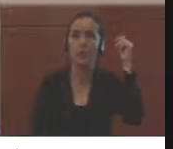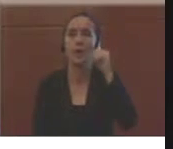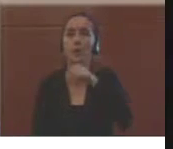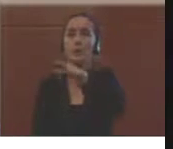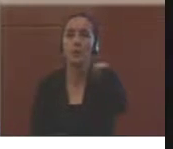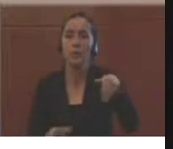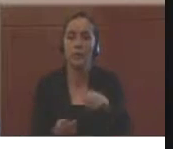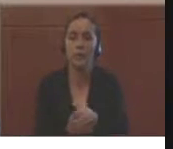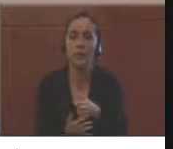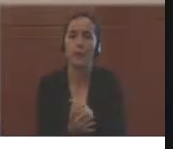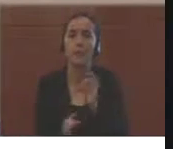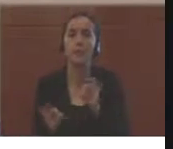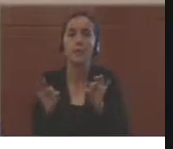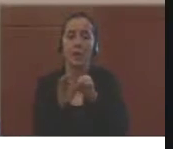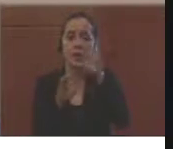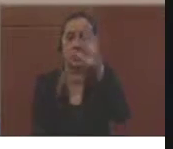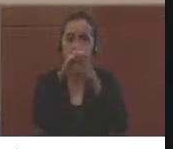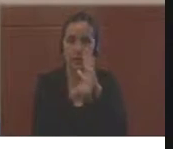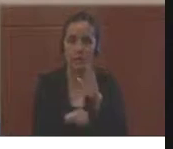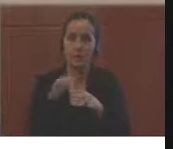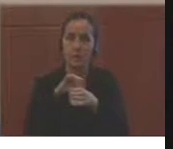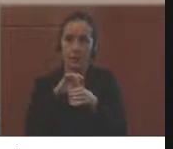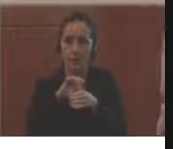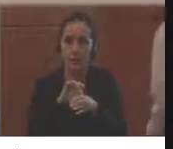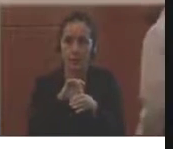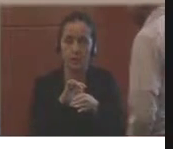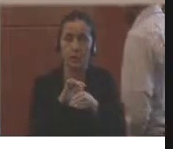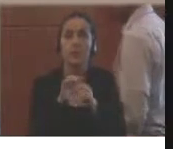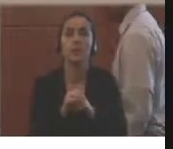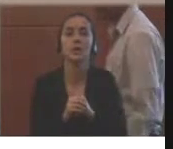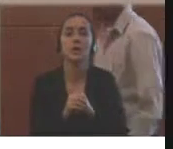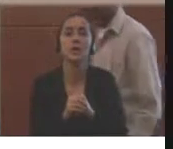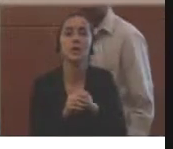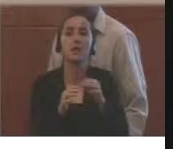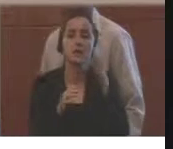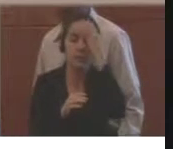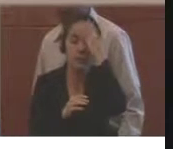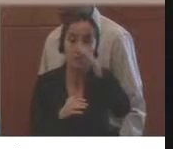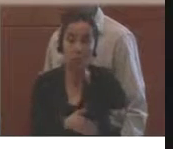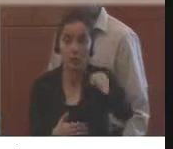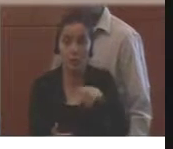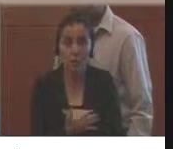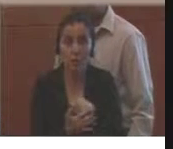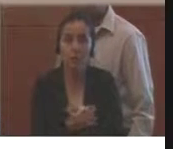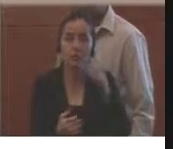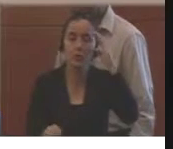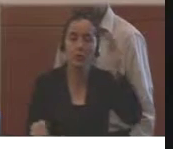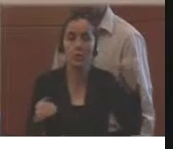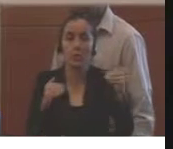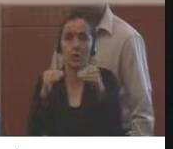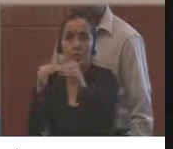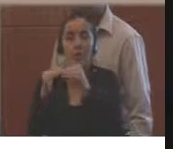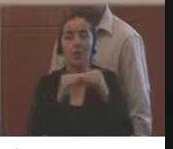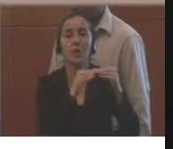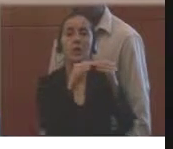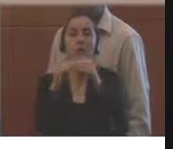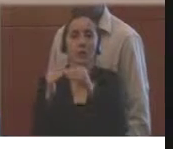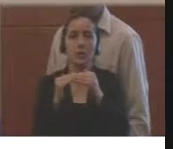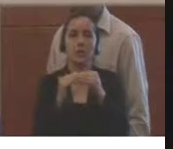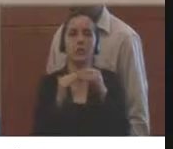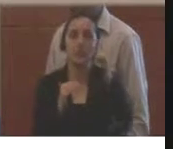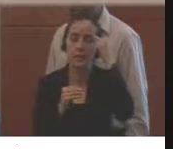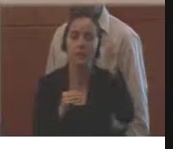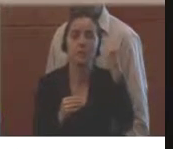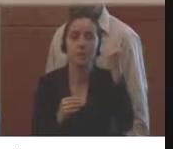national public policies on disaster risk reduction, guaranteeing that gender considerations are mainstreamed within institutions